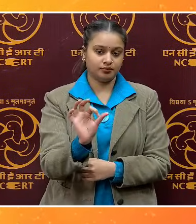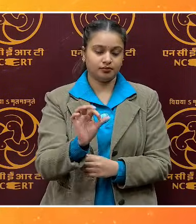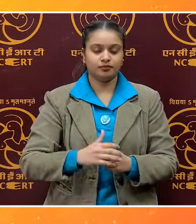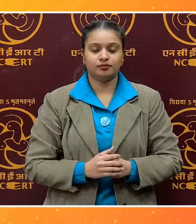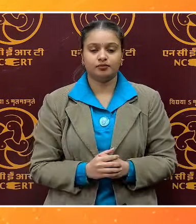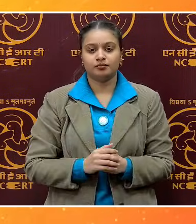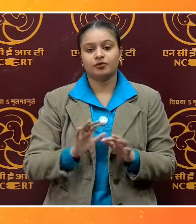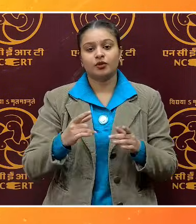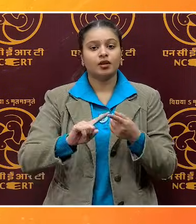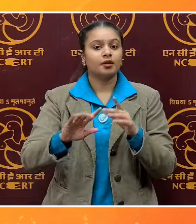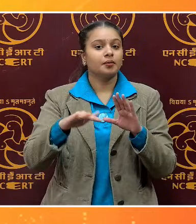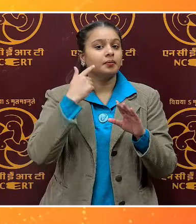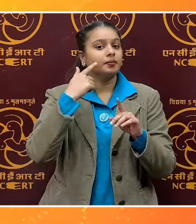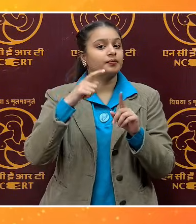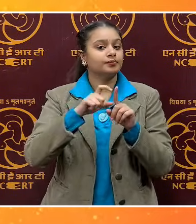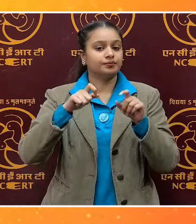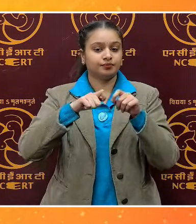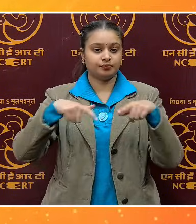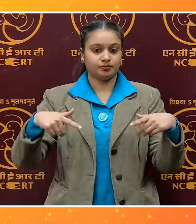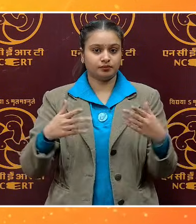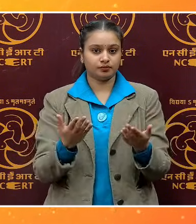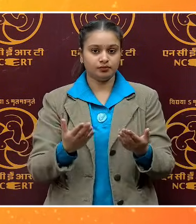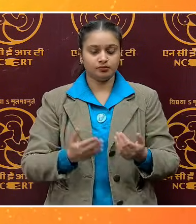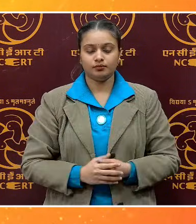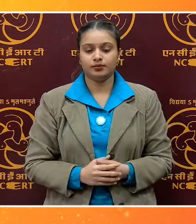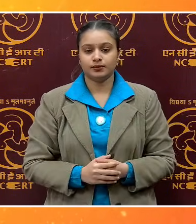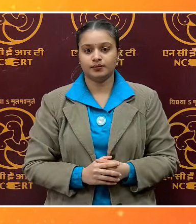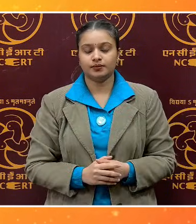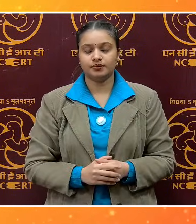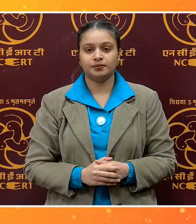8800440559. Our email ID is